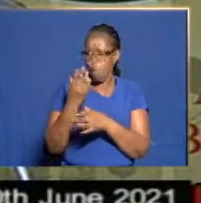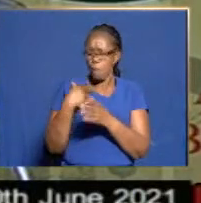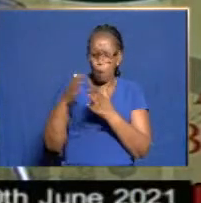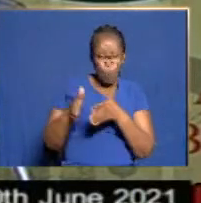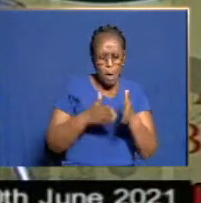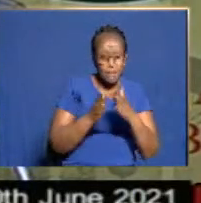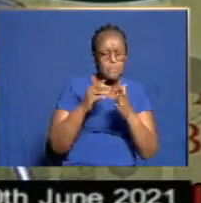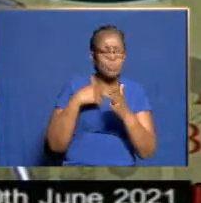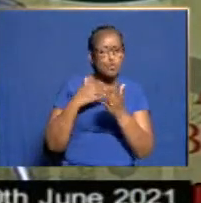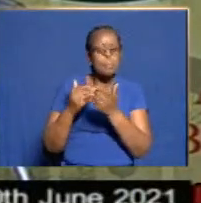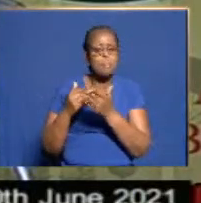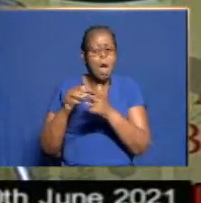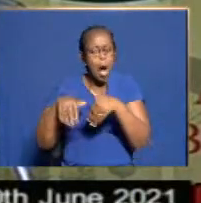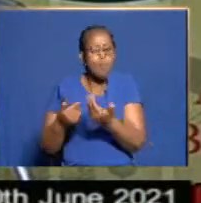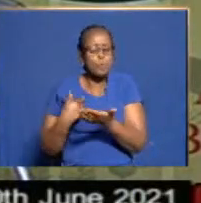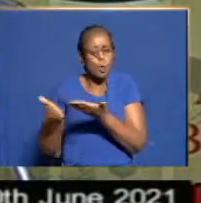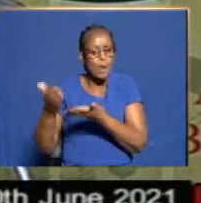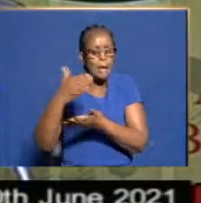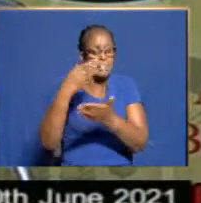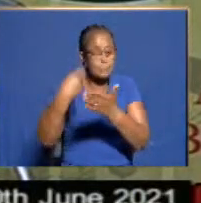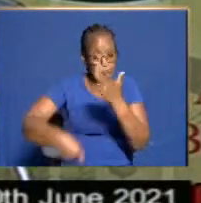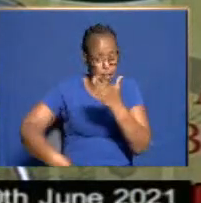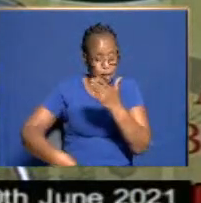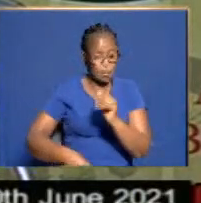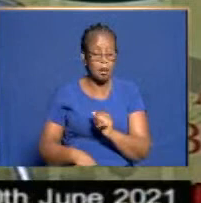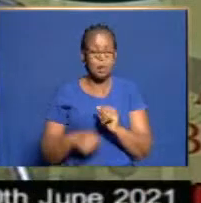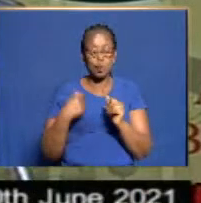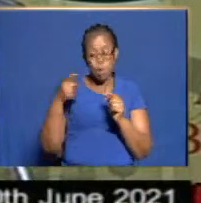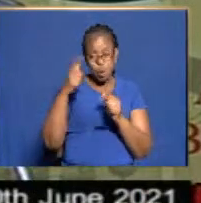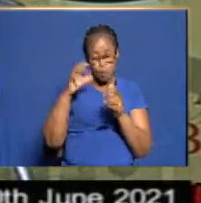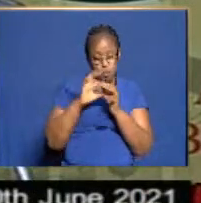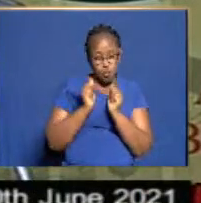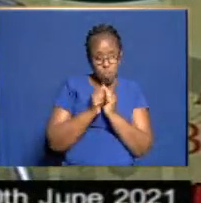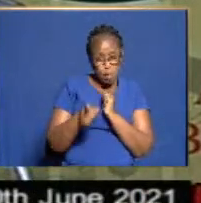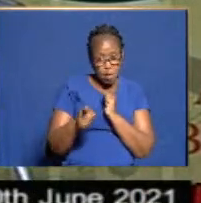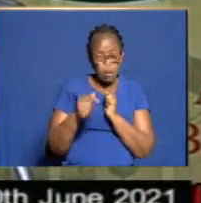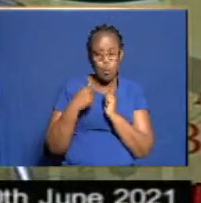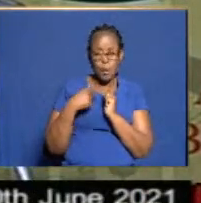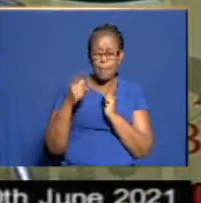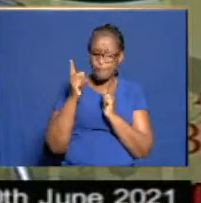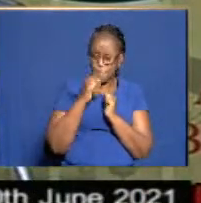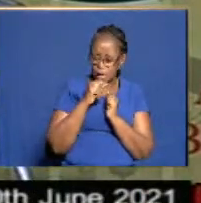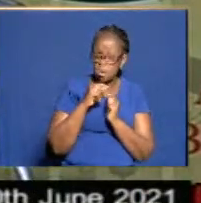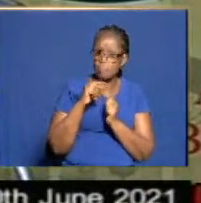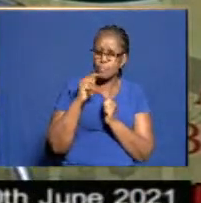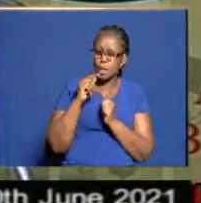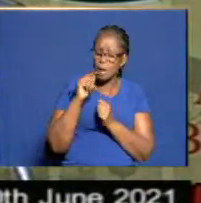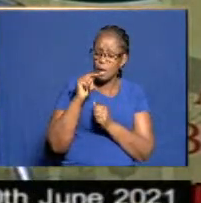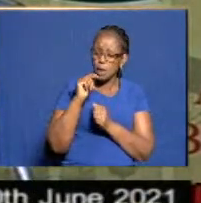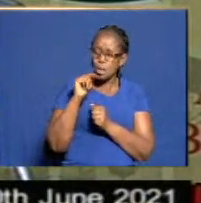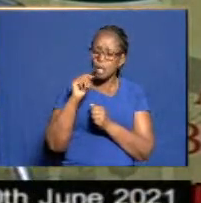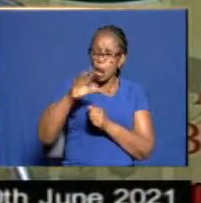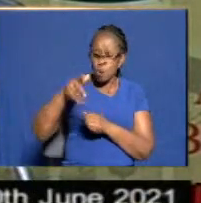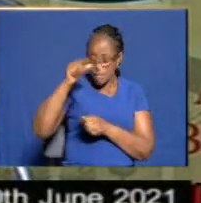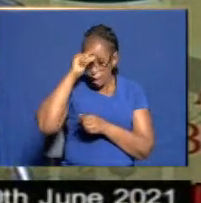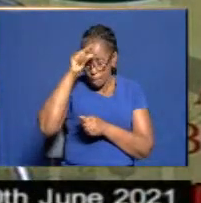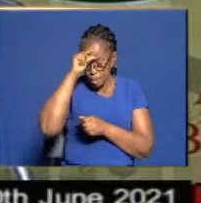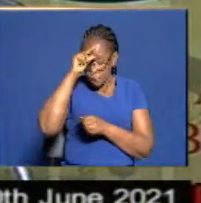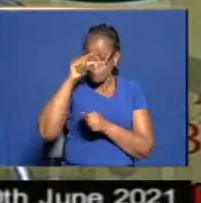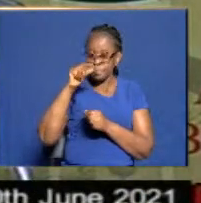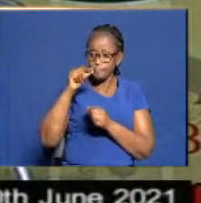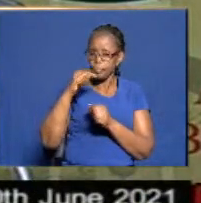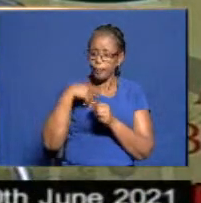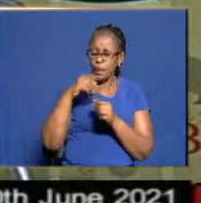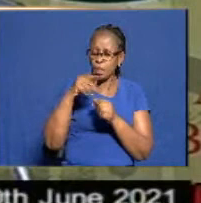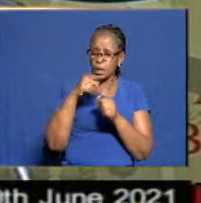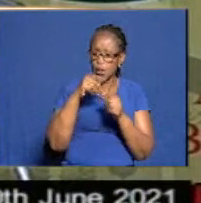measures. In this regard, we resubmitted the county government revenue-raising process bill 2020